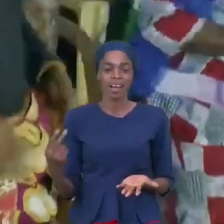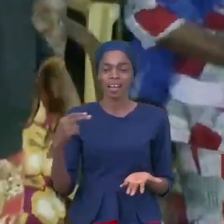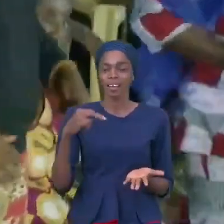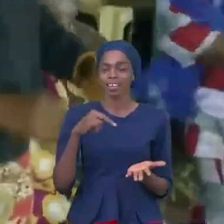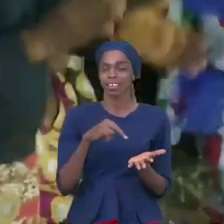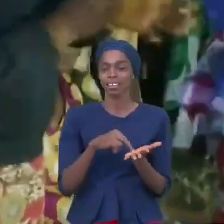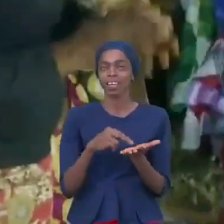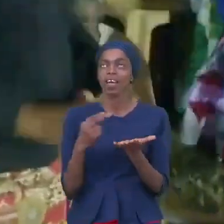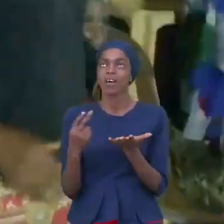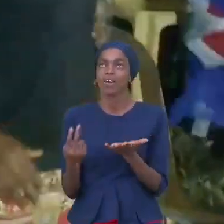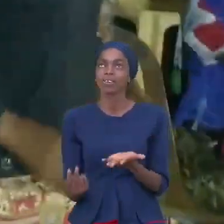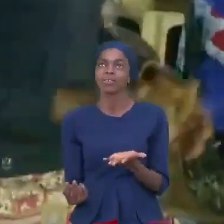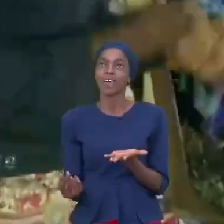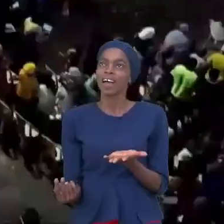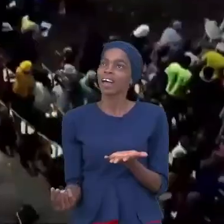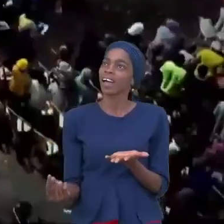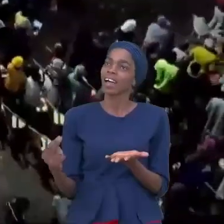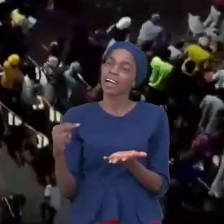arise,